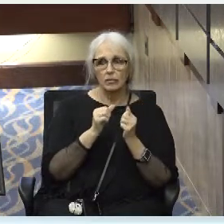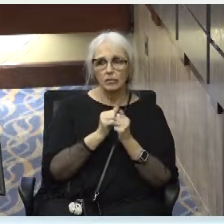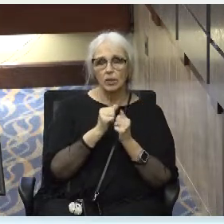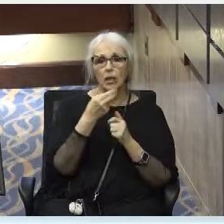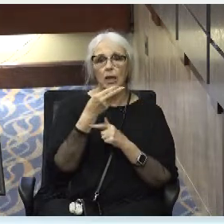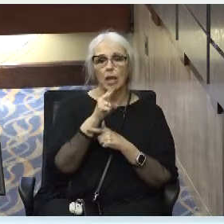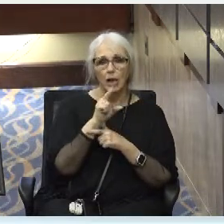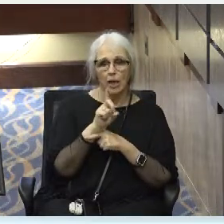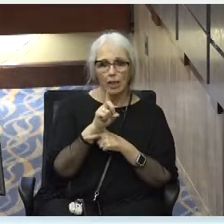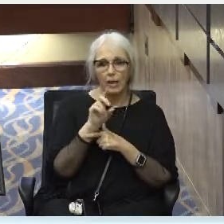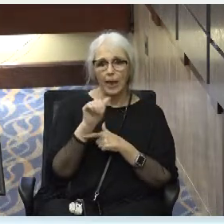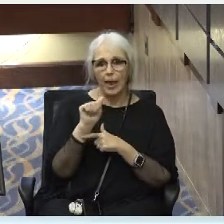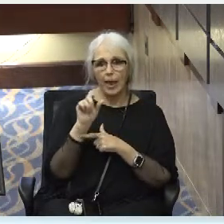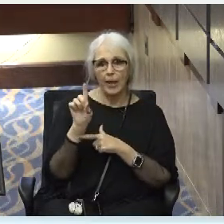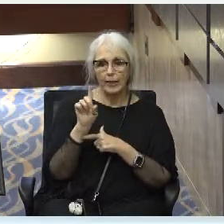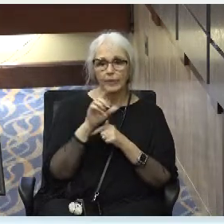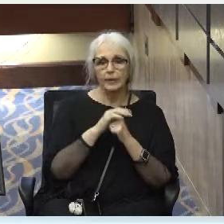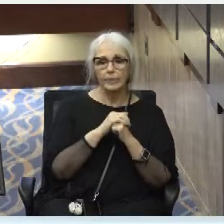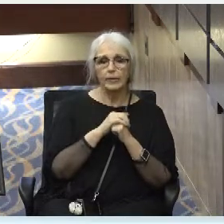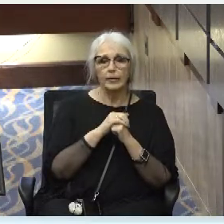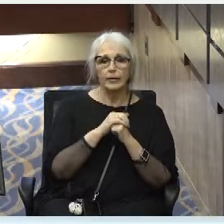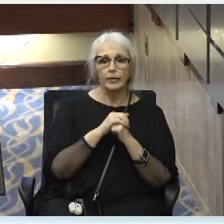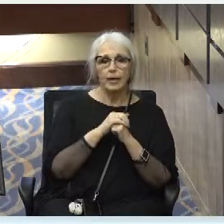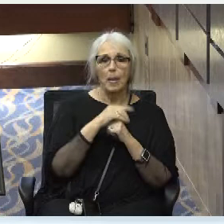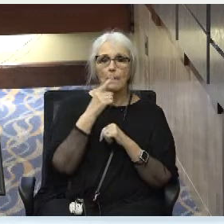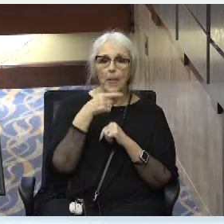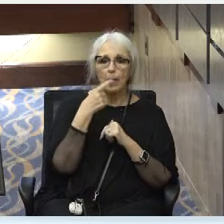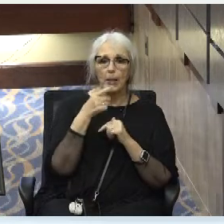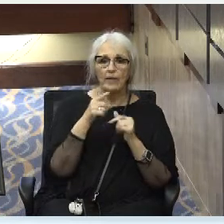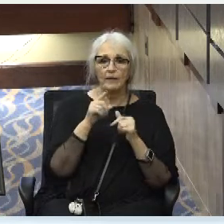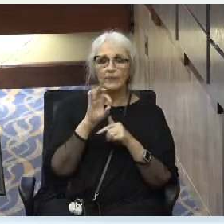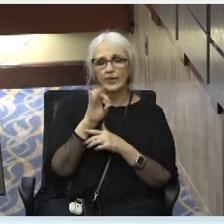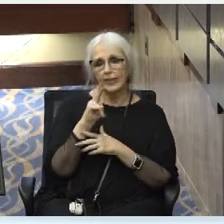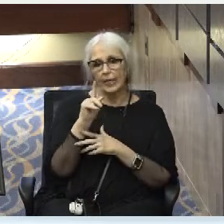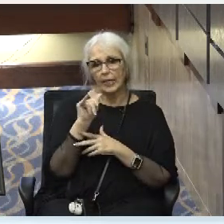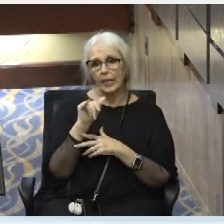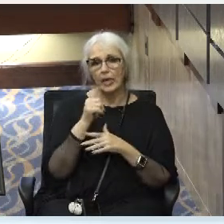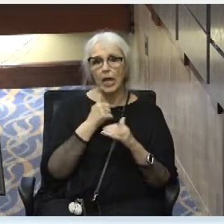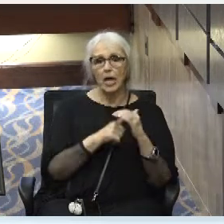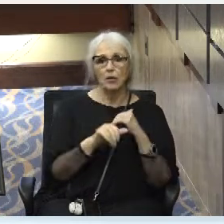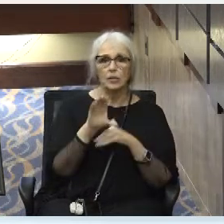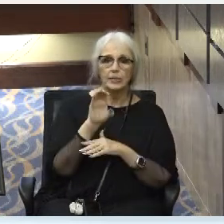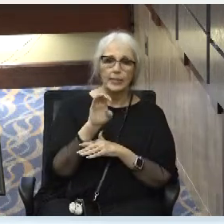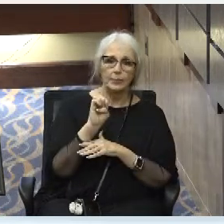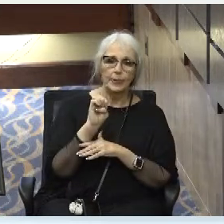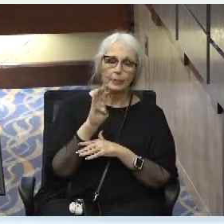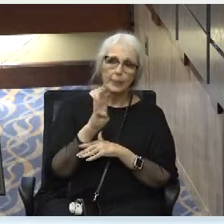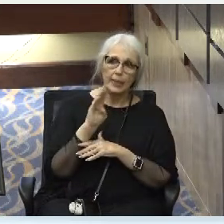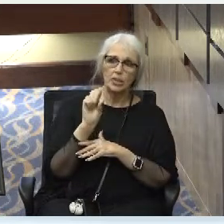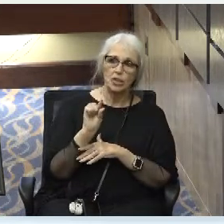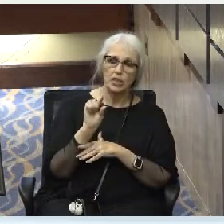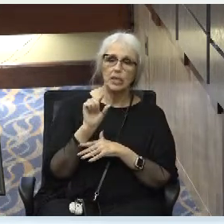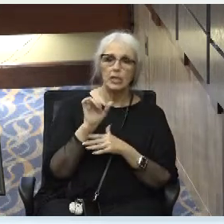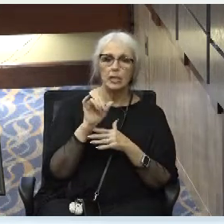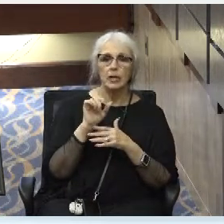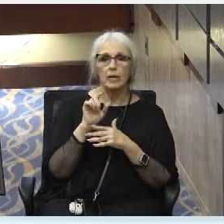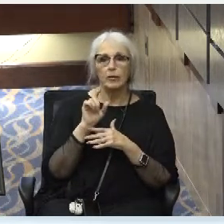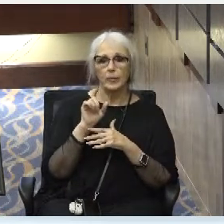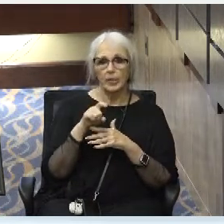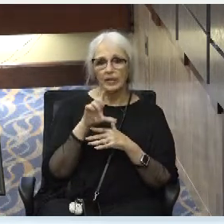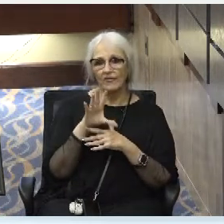HUD annually. Public facilities funded under CDBG must benefit an area